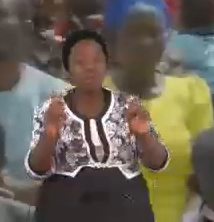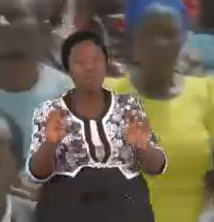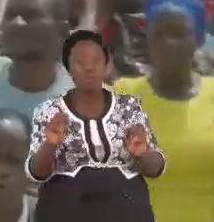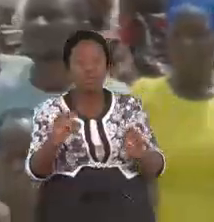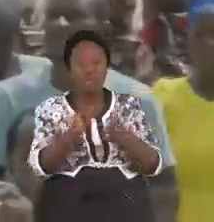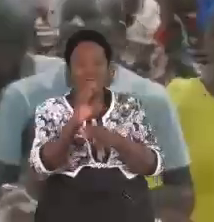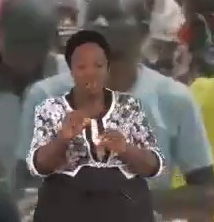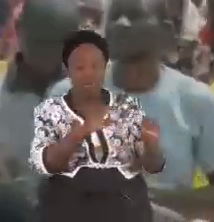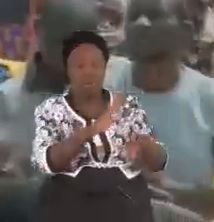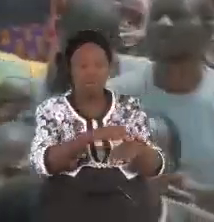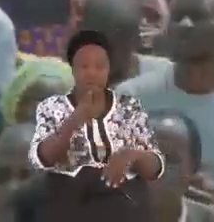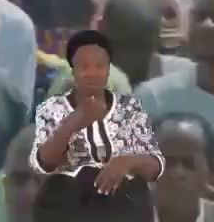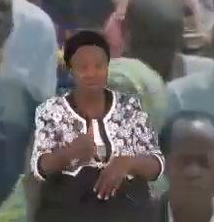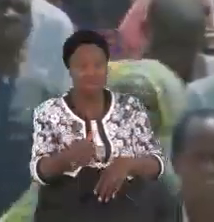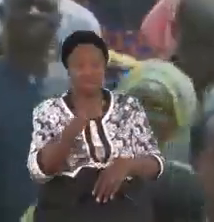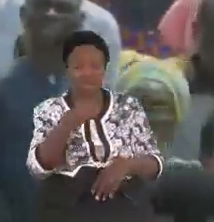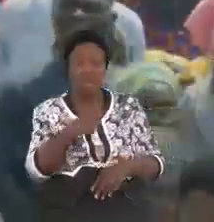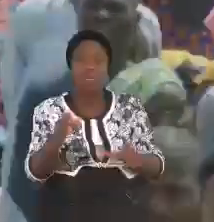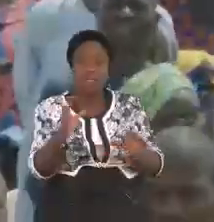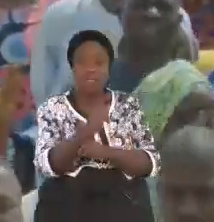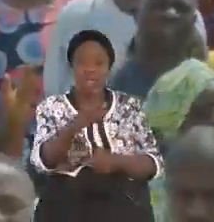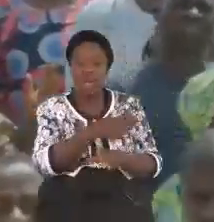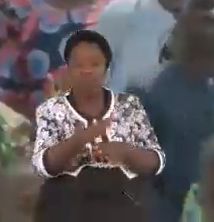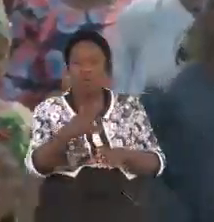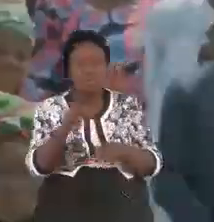with the stone. And then